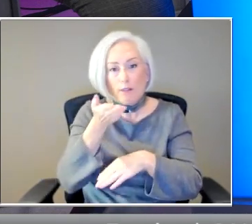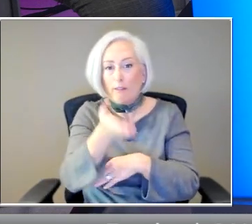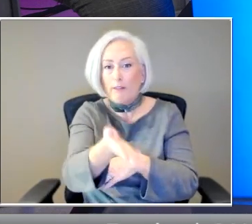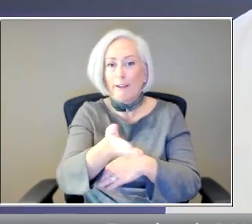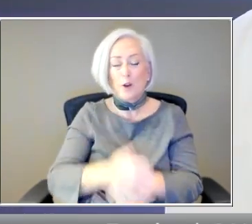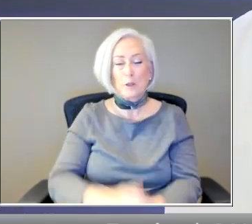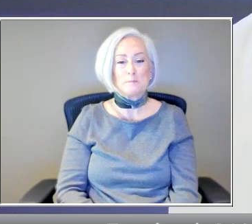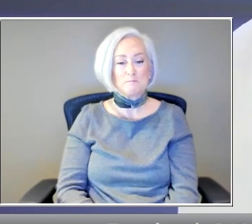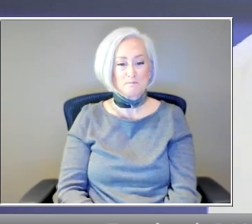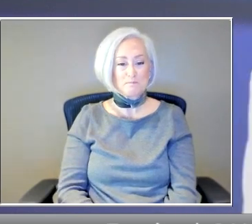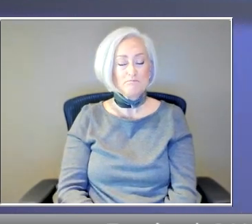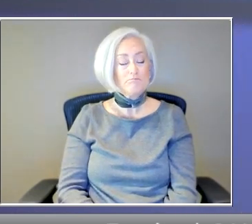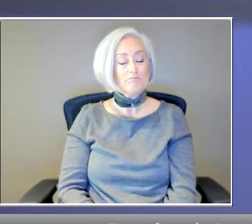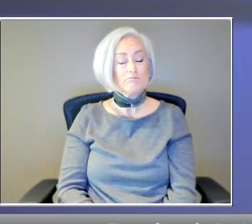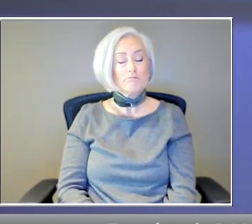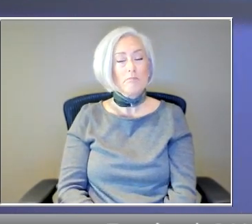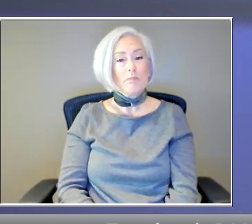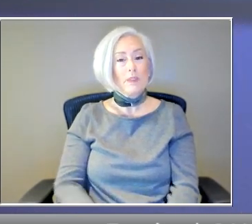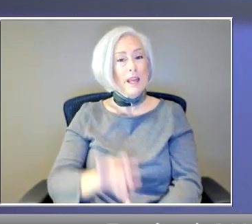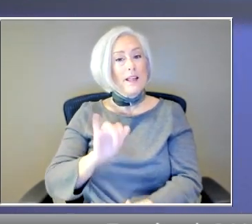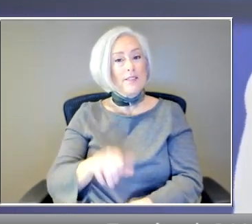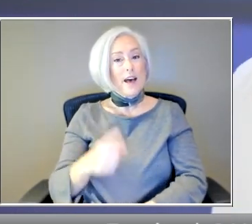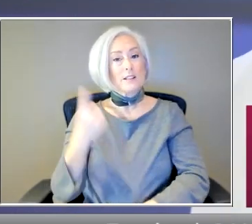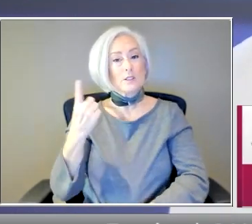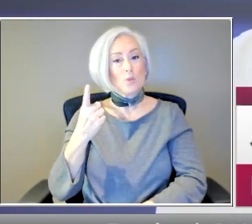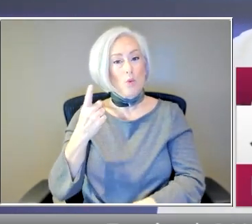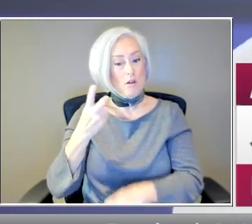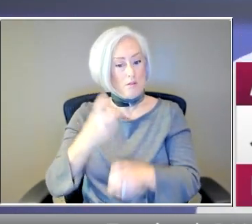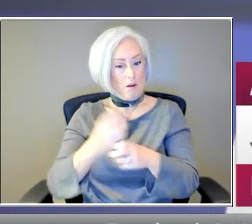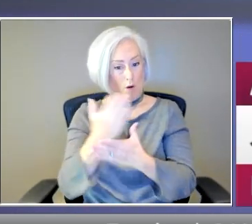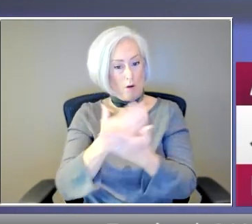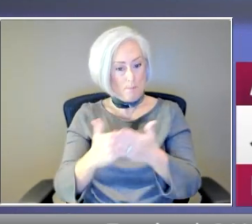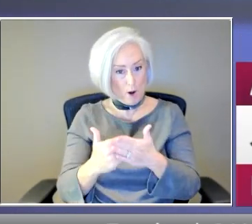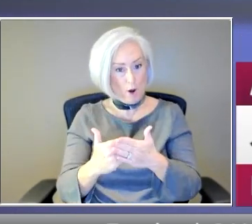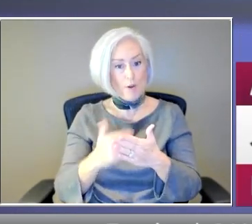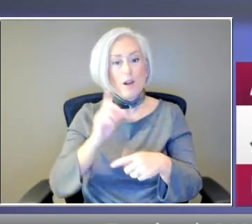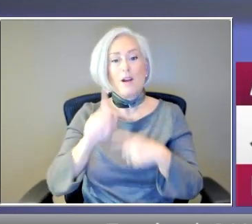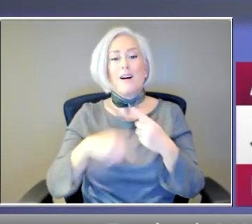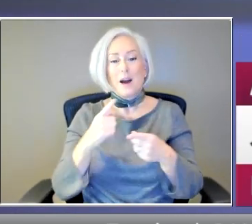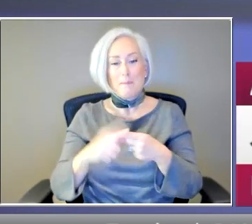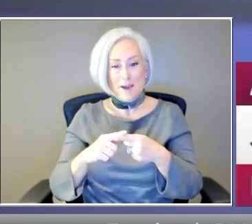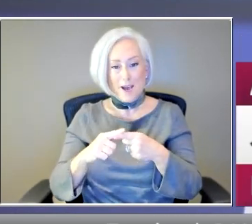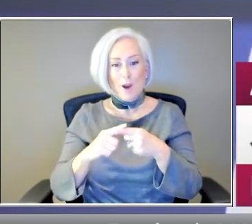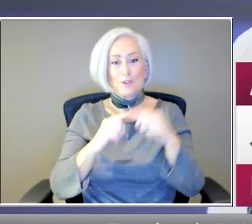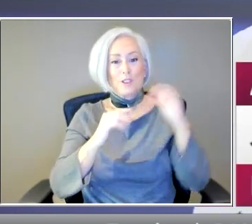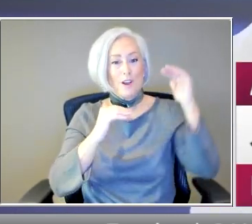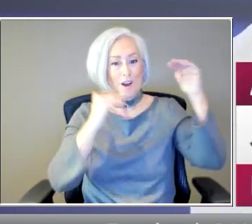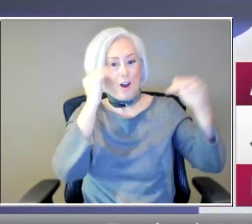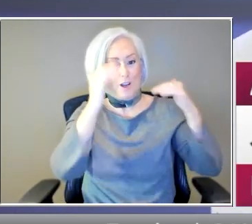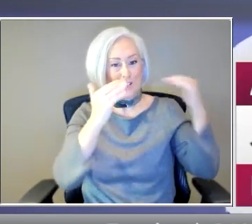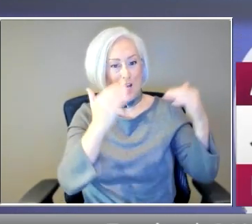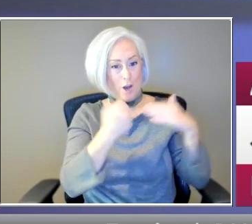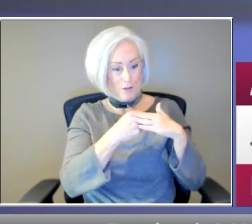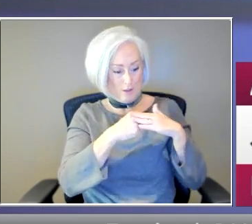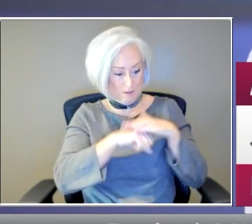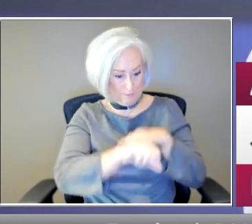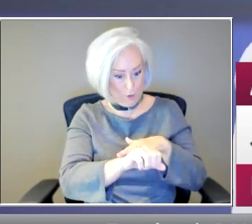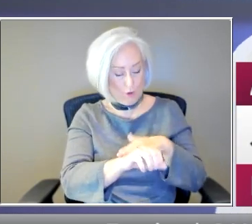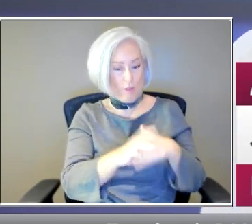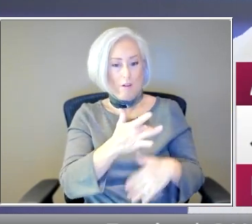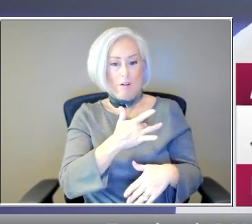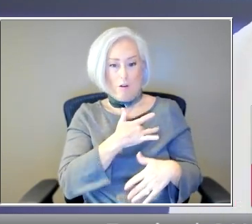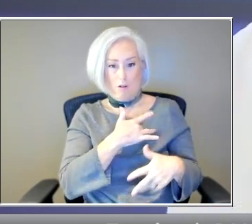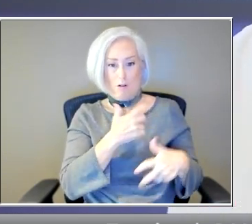mean, that's one of the hard parts about adult congenital heart disease is patients like Allie are complicated, and they have long